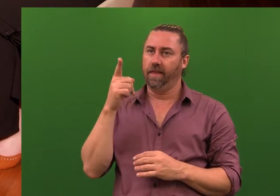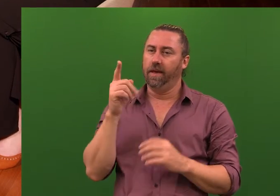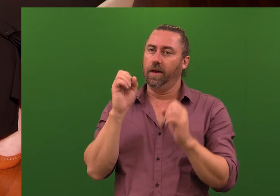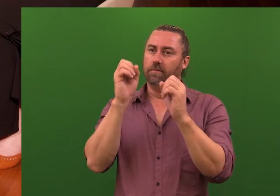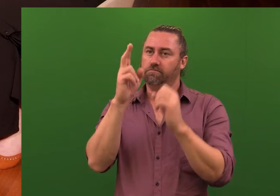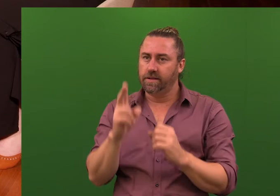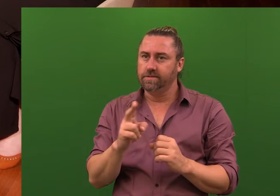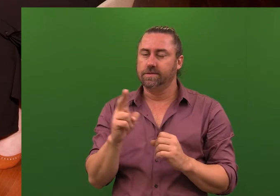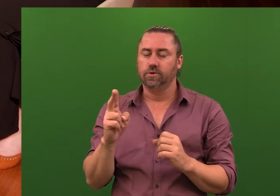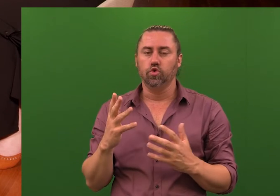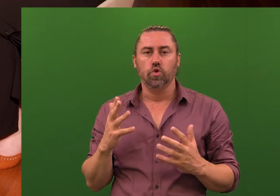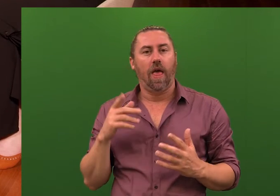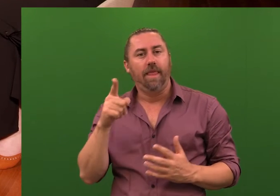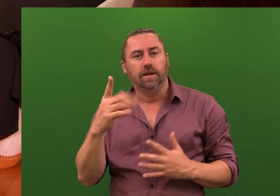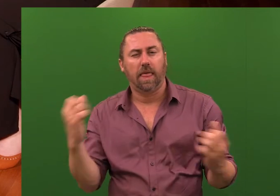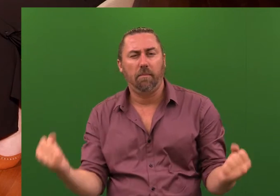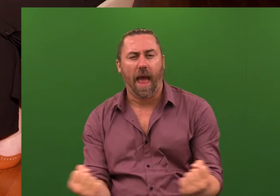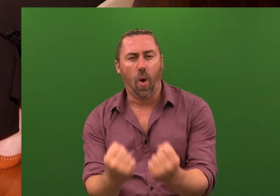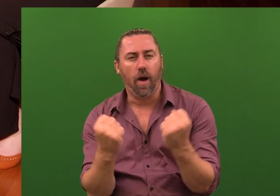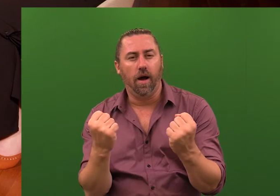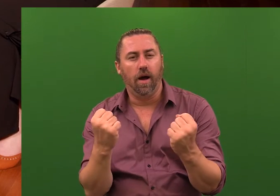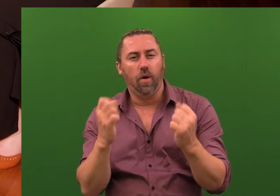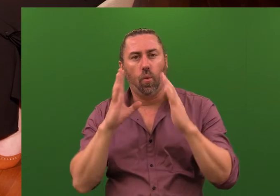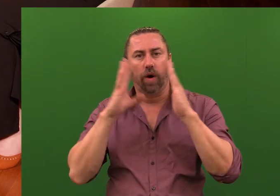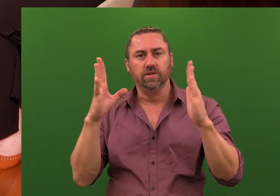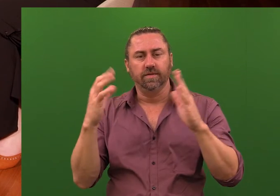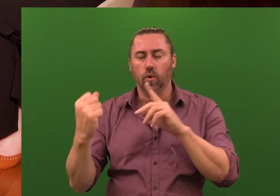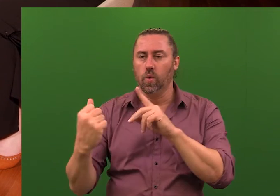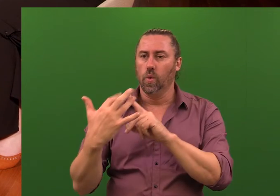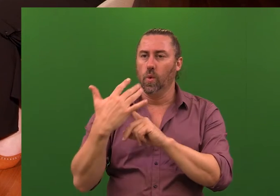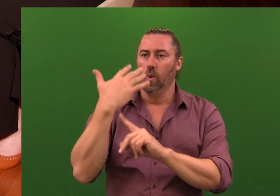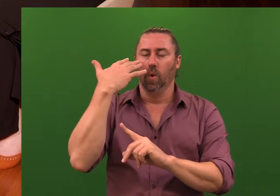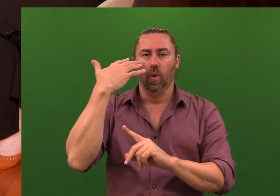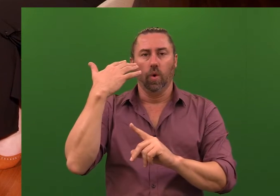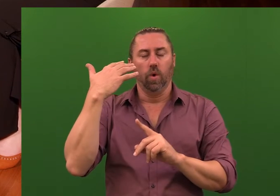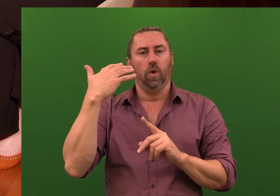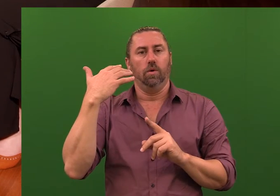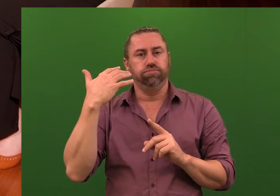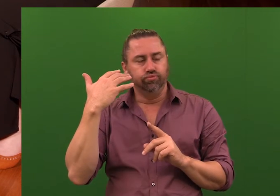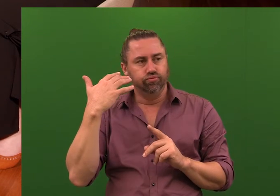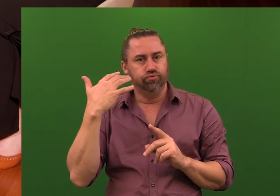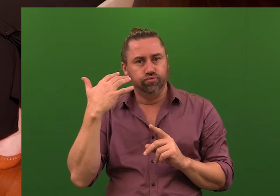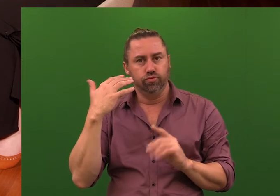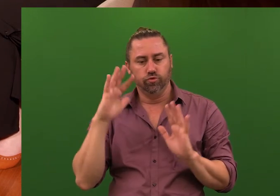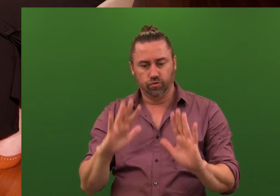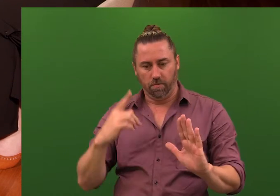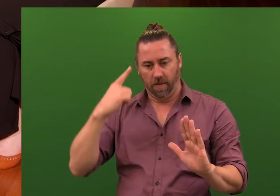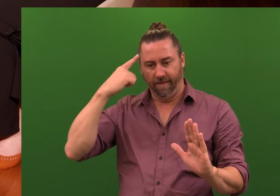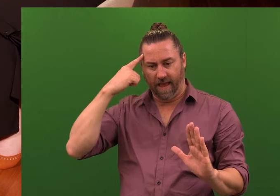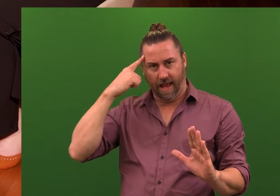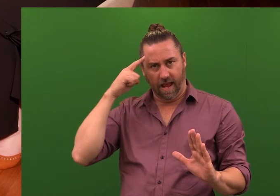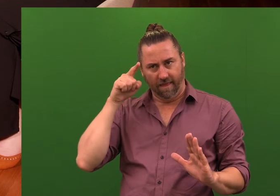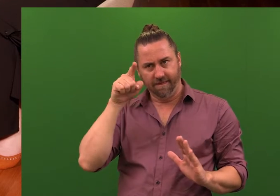and there's a kind of coming together and a healing through the work. It's very powerful.